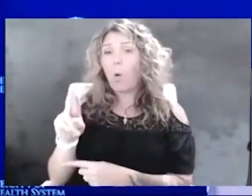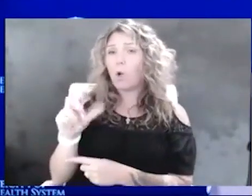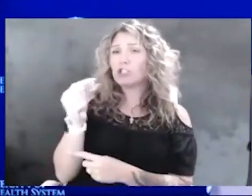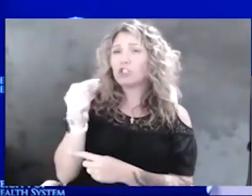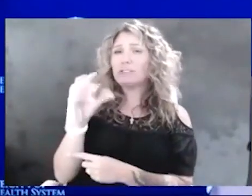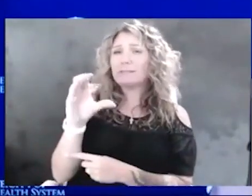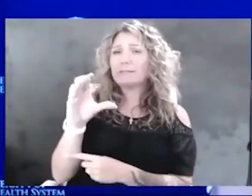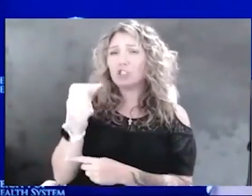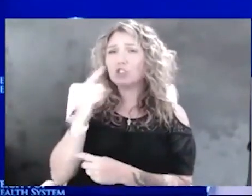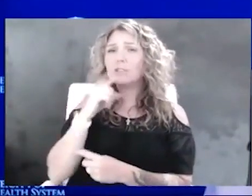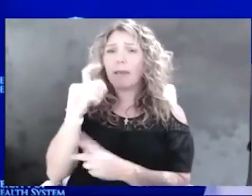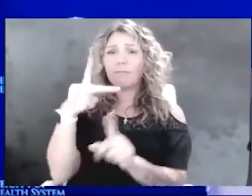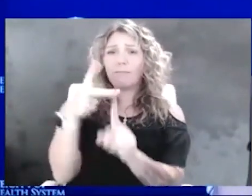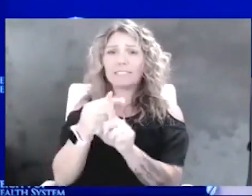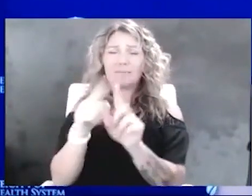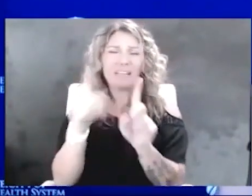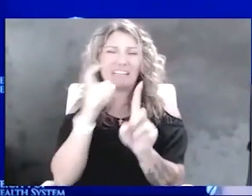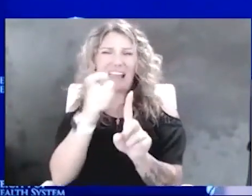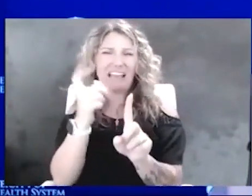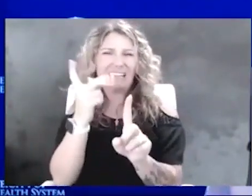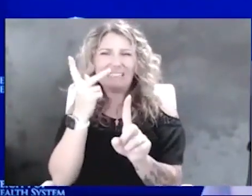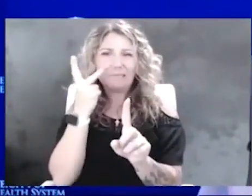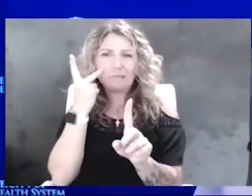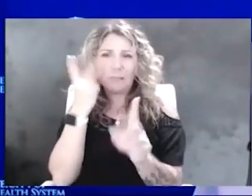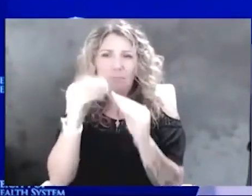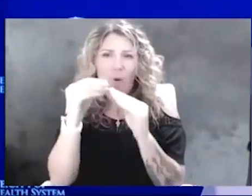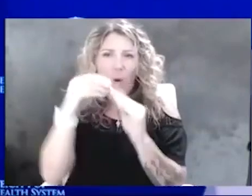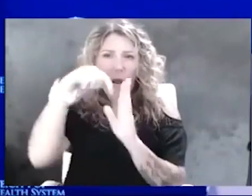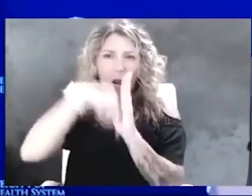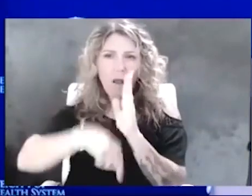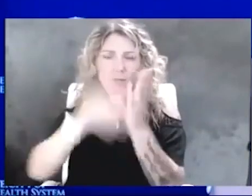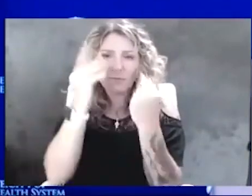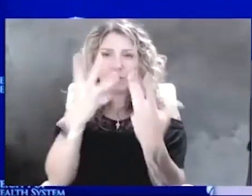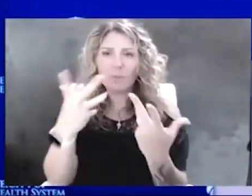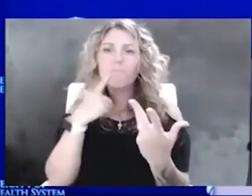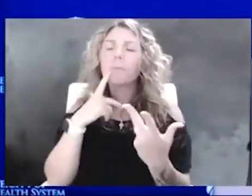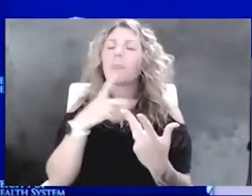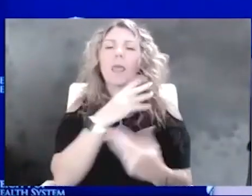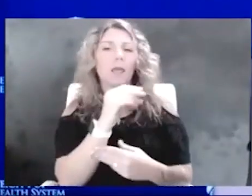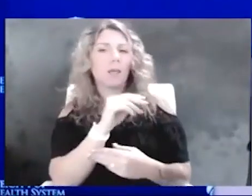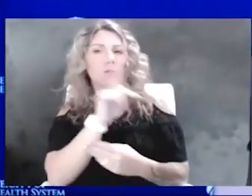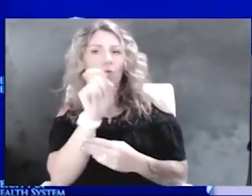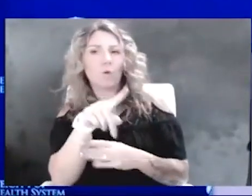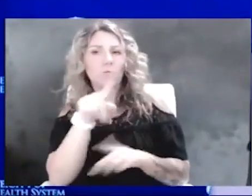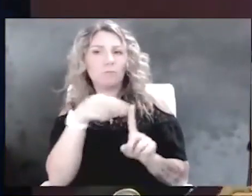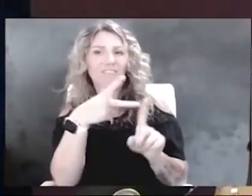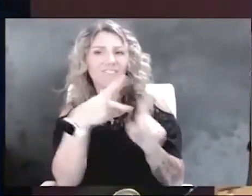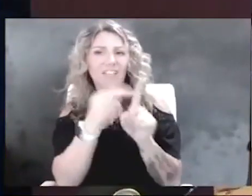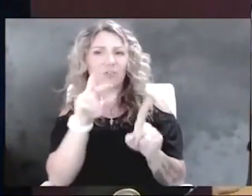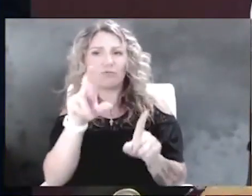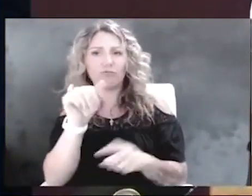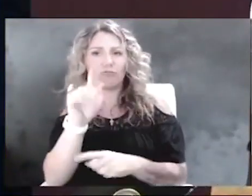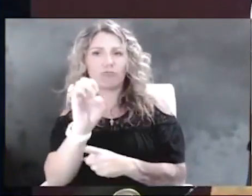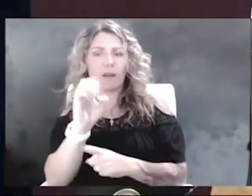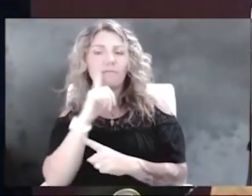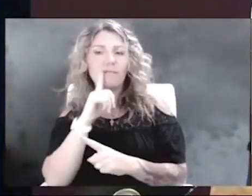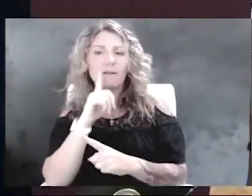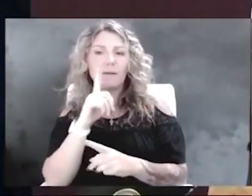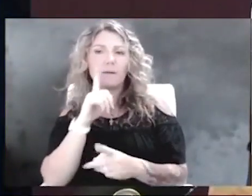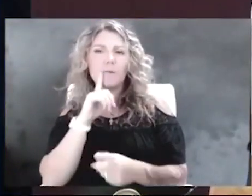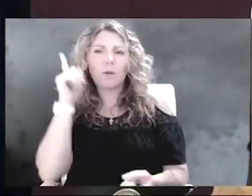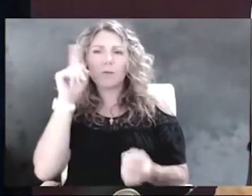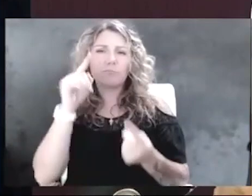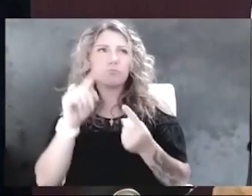information about those. And to just come back to that question about vaccination and rates, I was sitting here and looked that up. We fell down to about 500,000 to 600,000. We're up